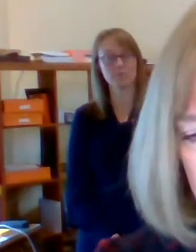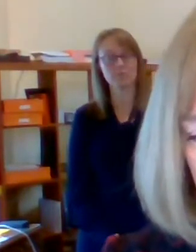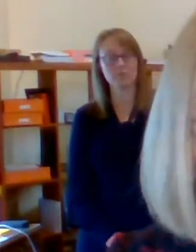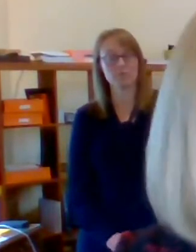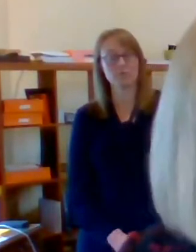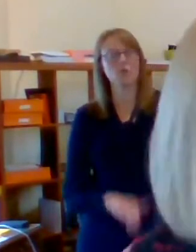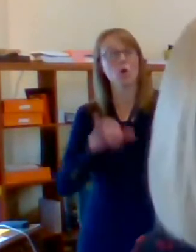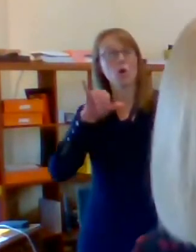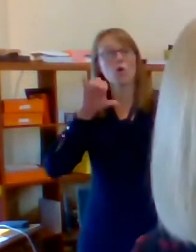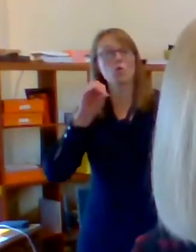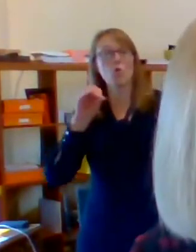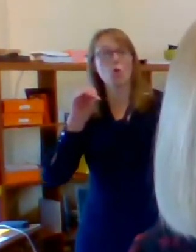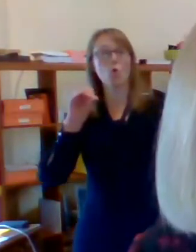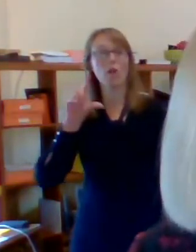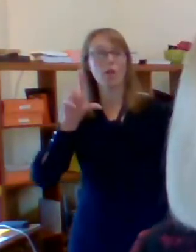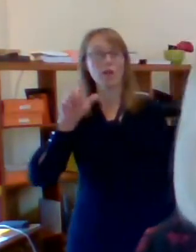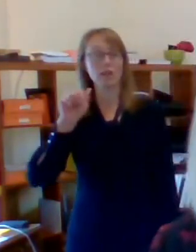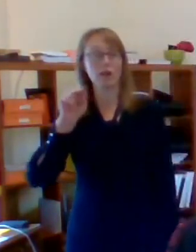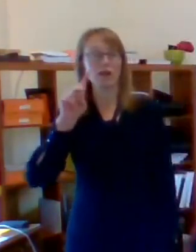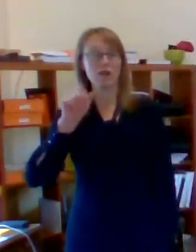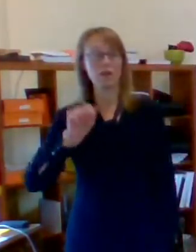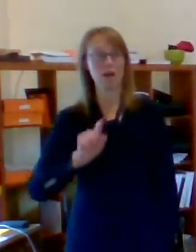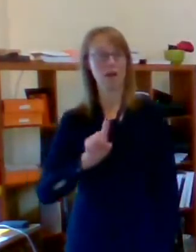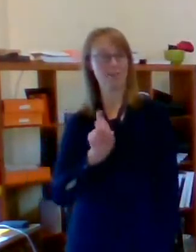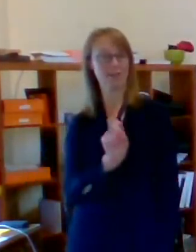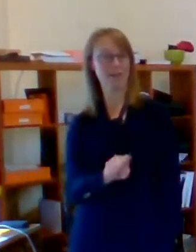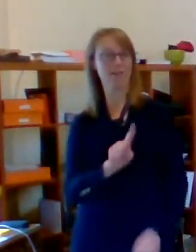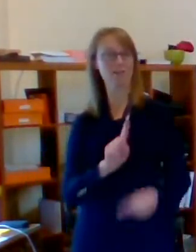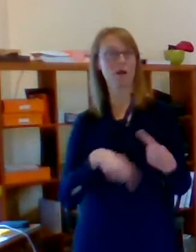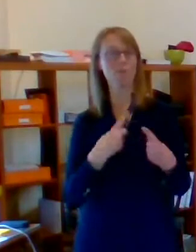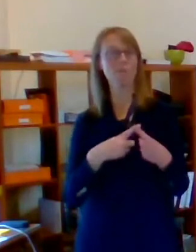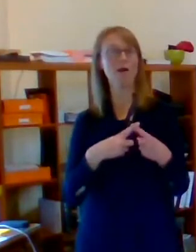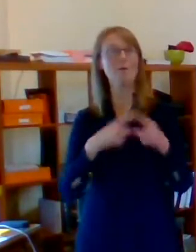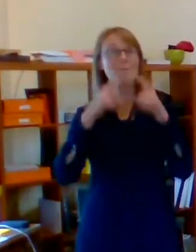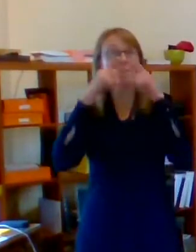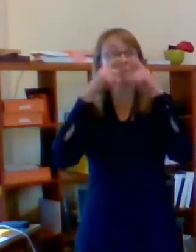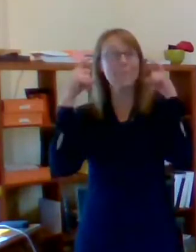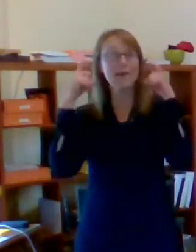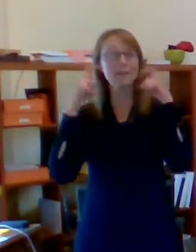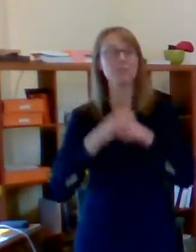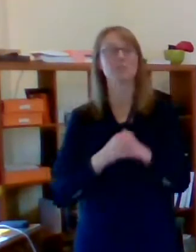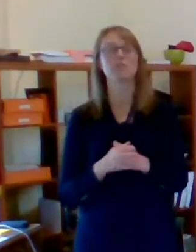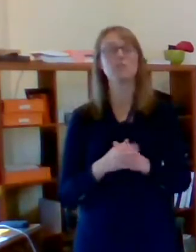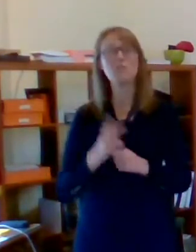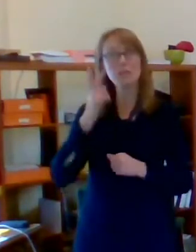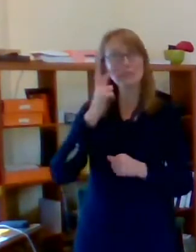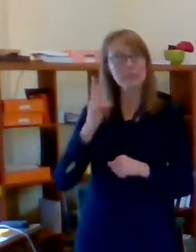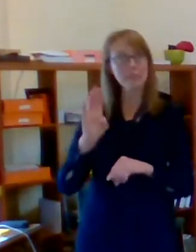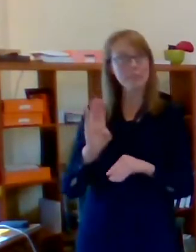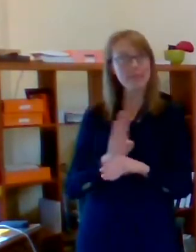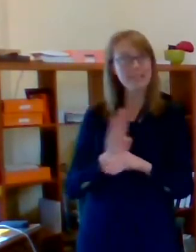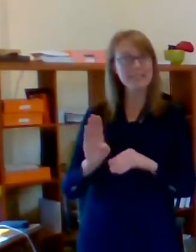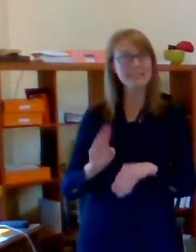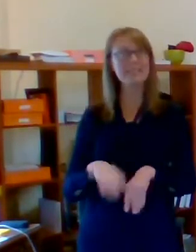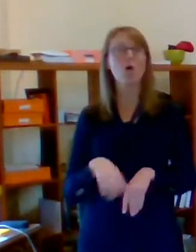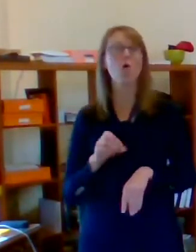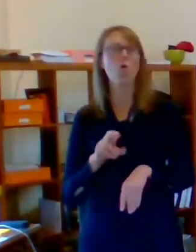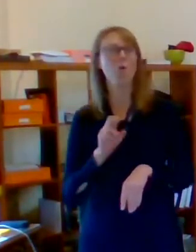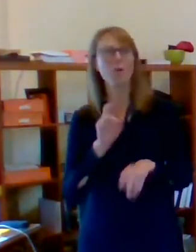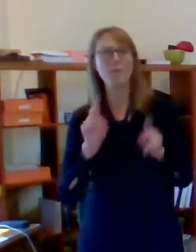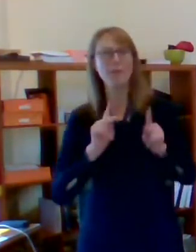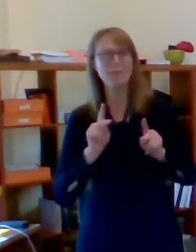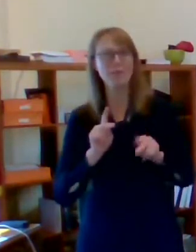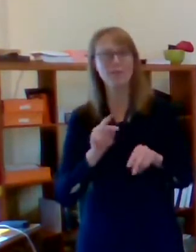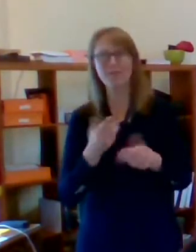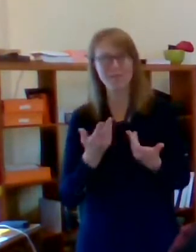businesses and employees that she sees that are not wearing masks, or maybe wearing them just under their chin,